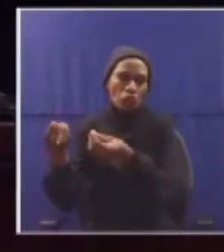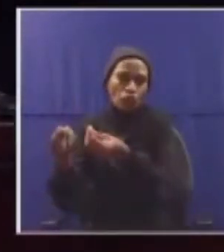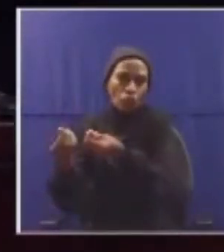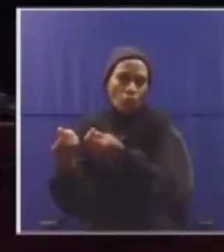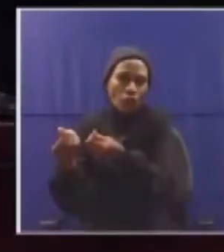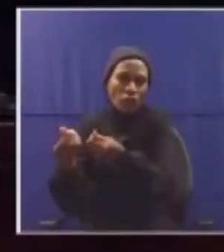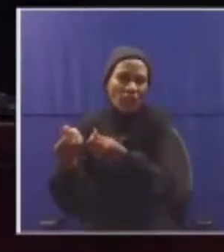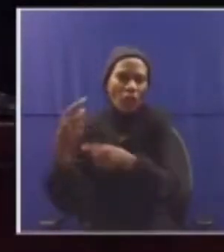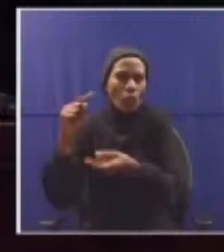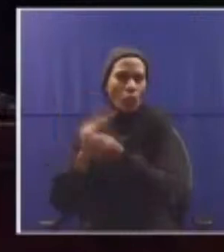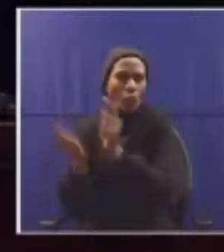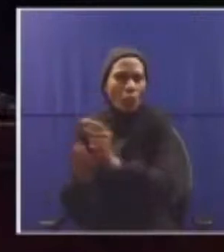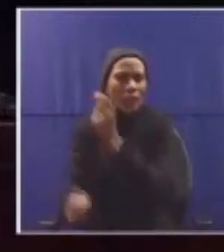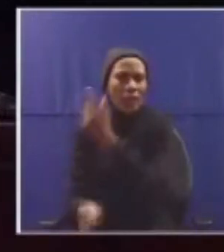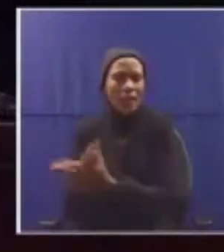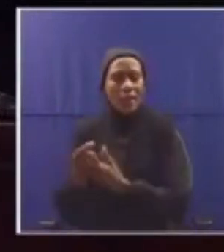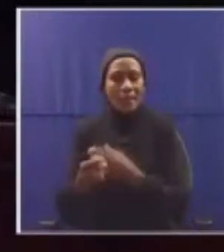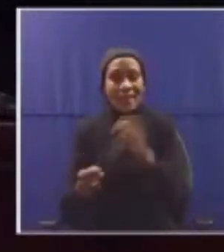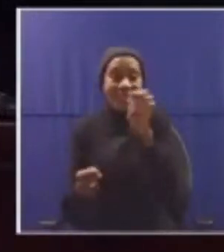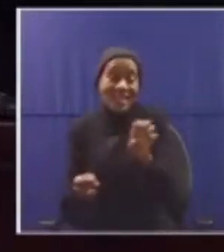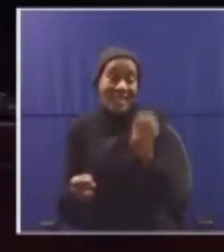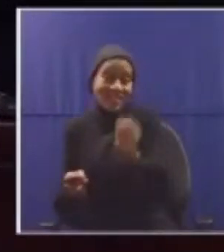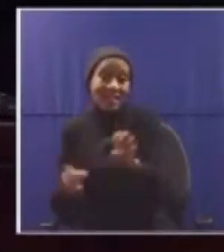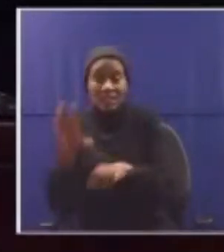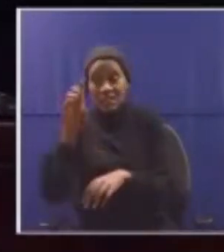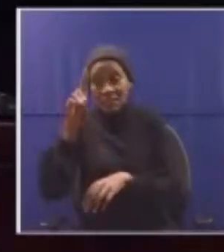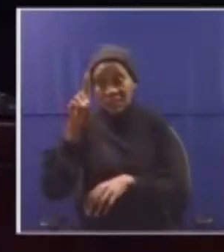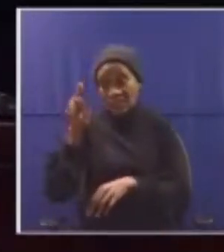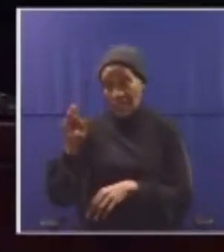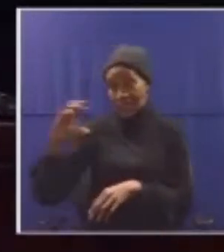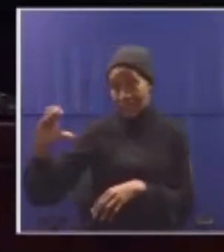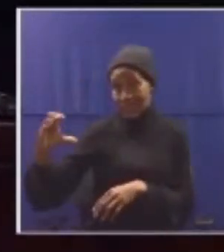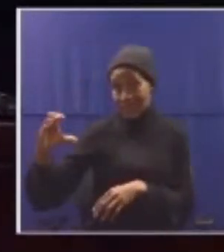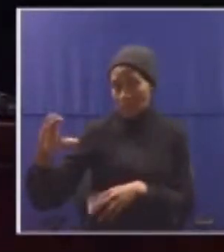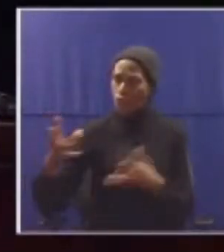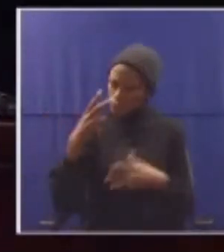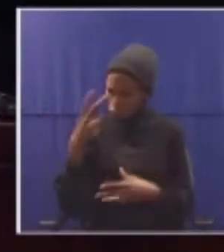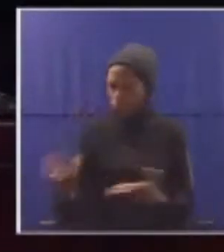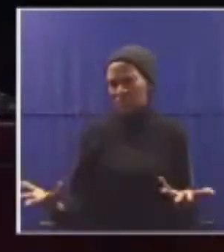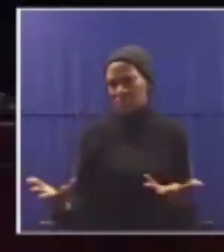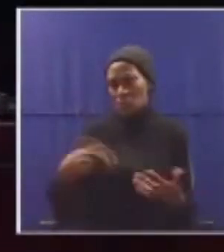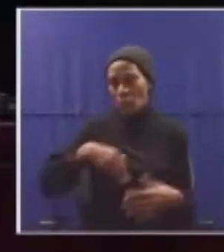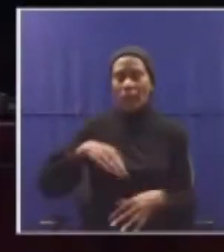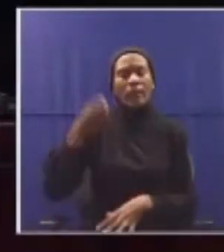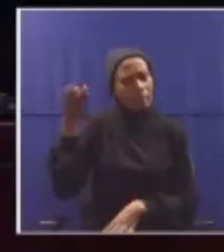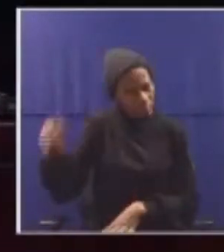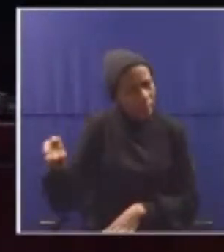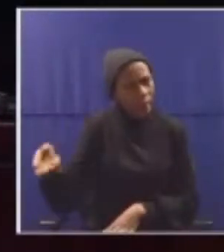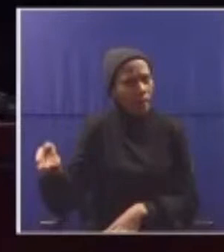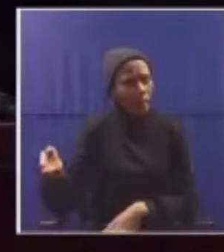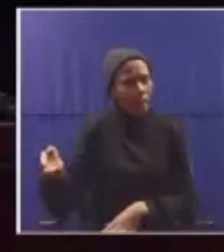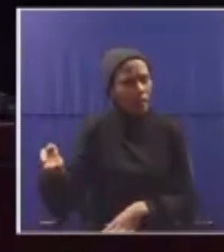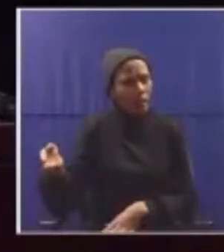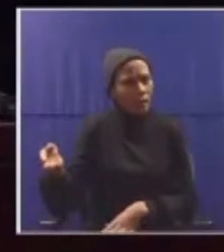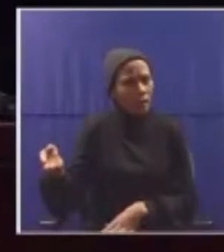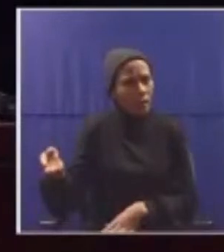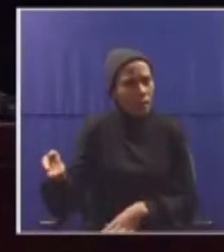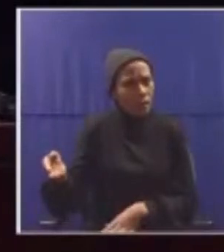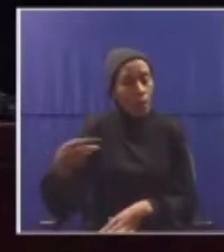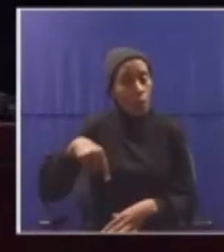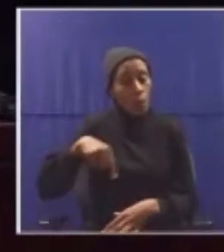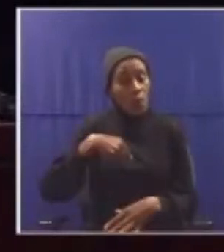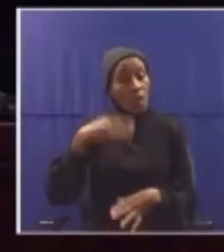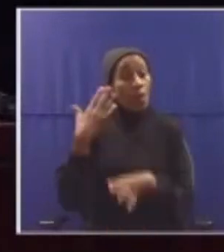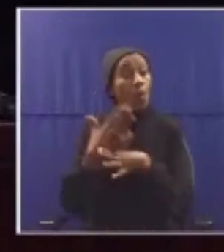the eastern DRC. So we are there in the continent. As part of